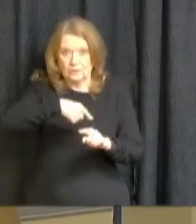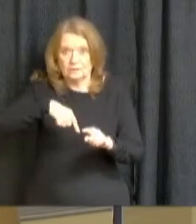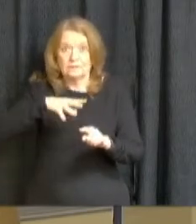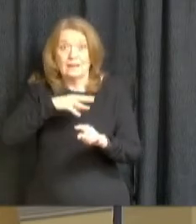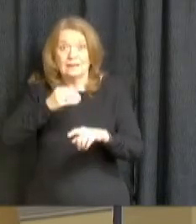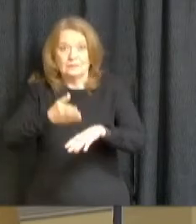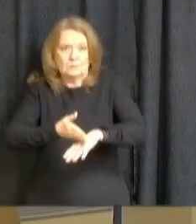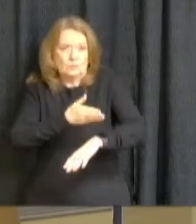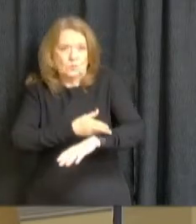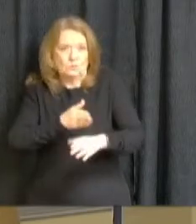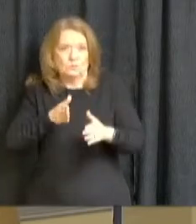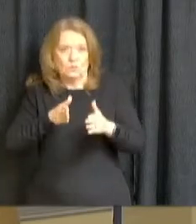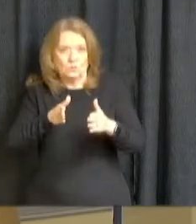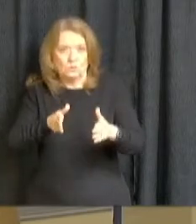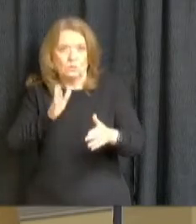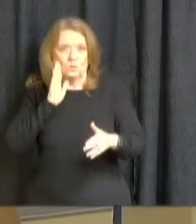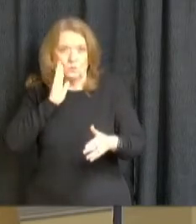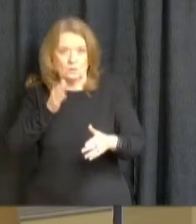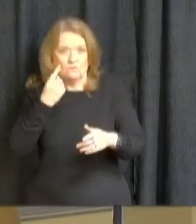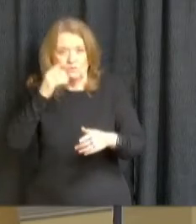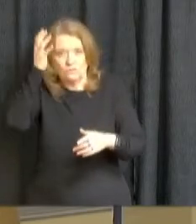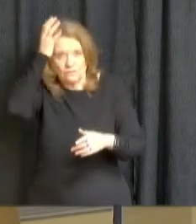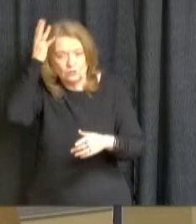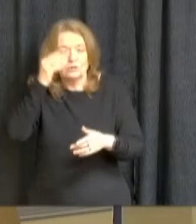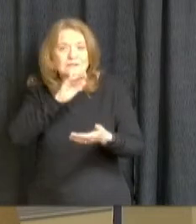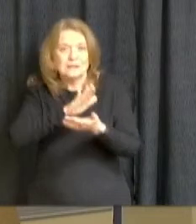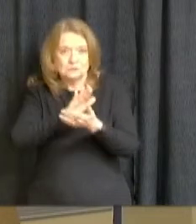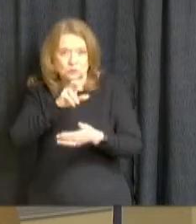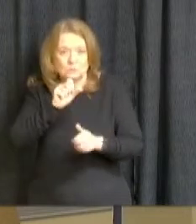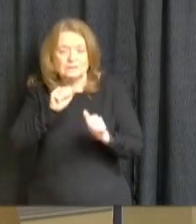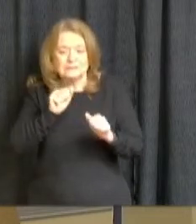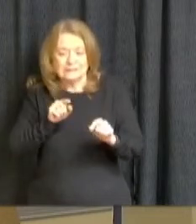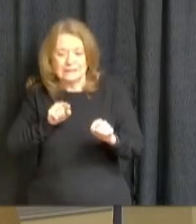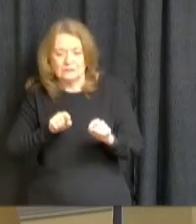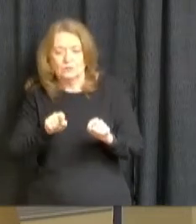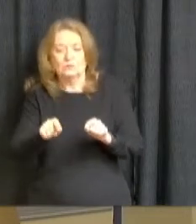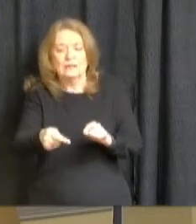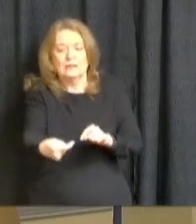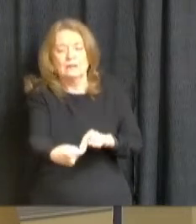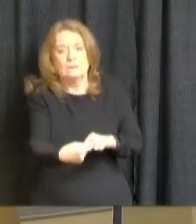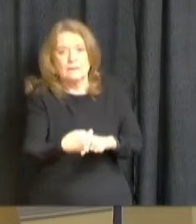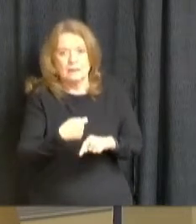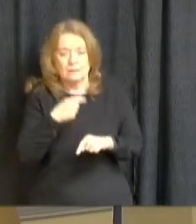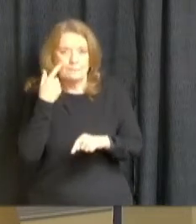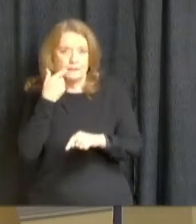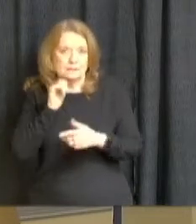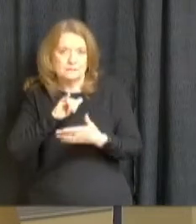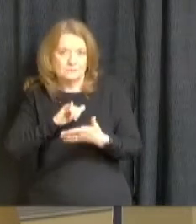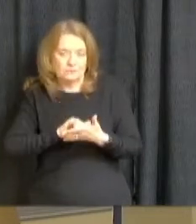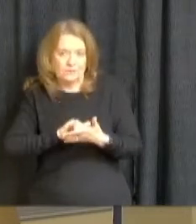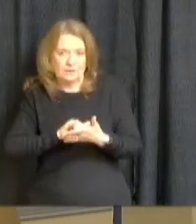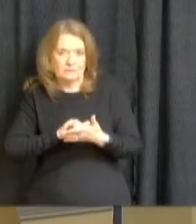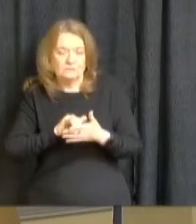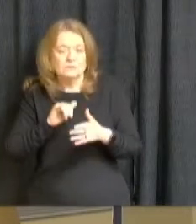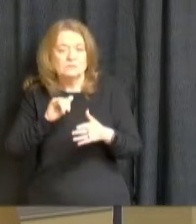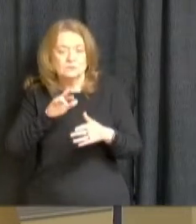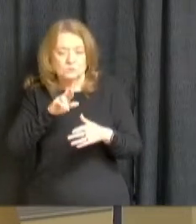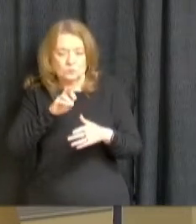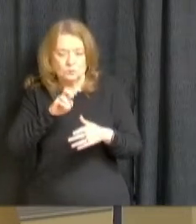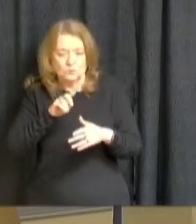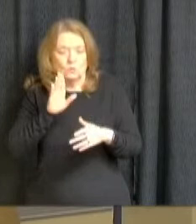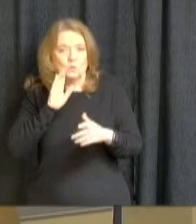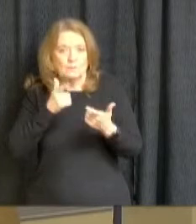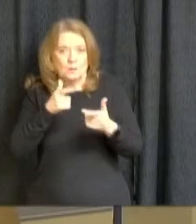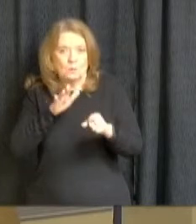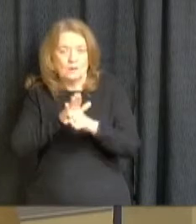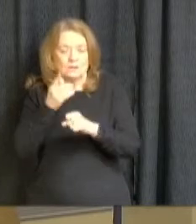road, he told me that fire trucks and school buses will be able to make it down Martin Street because of that. The road will be wide enough for them to turn around